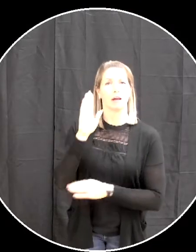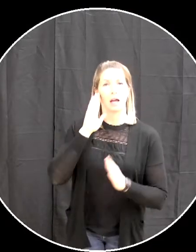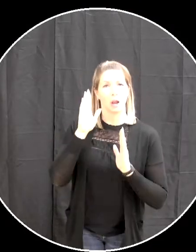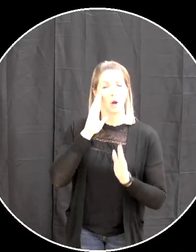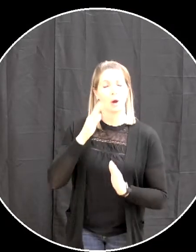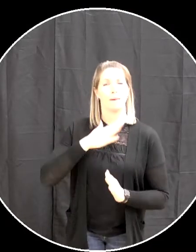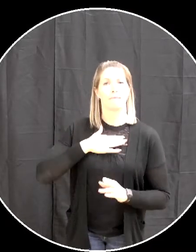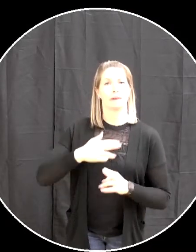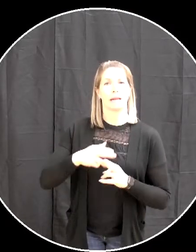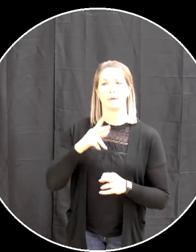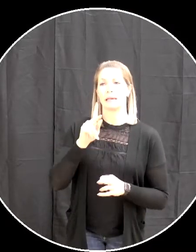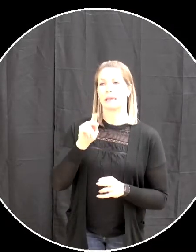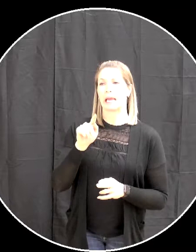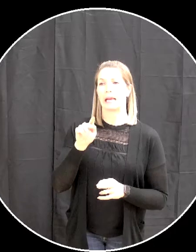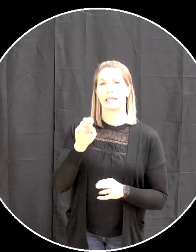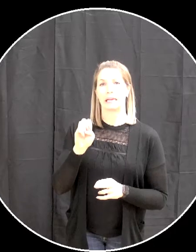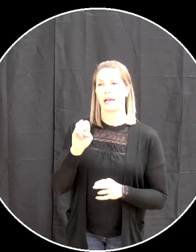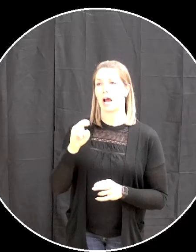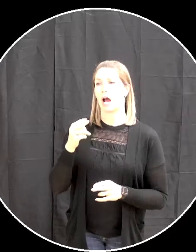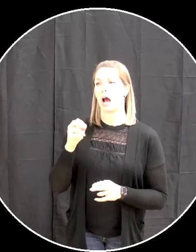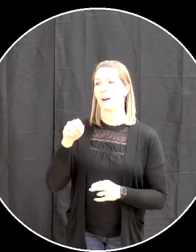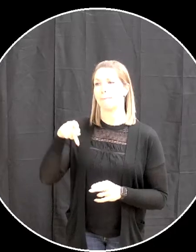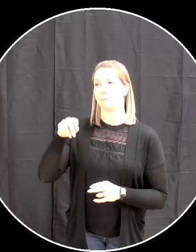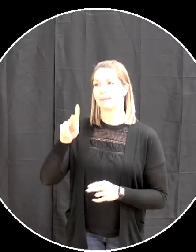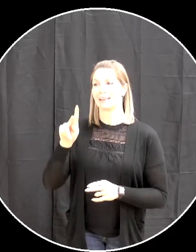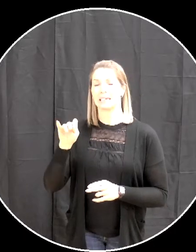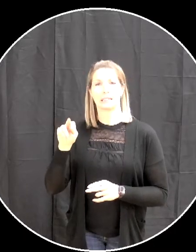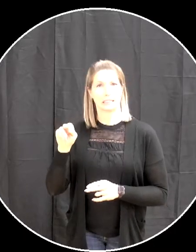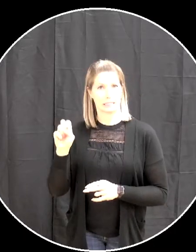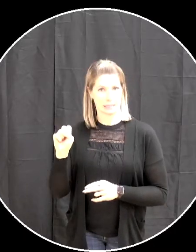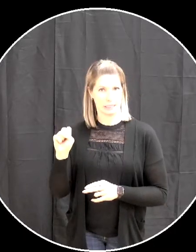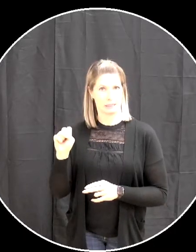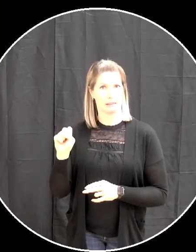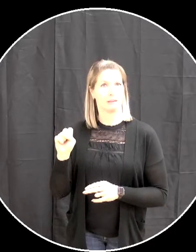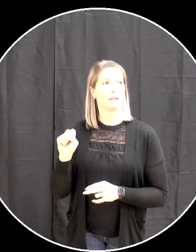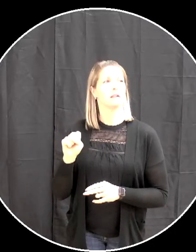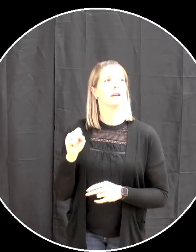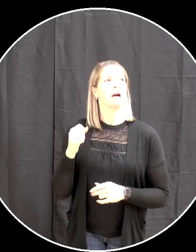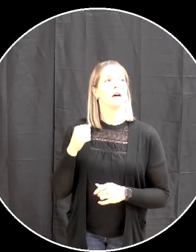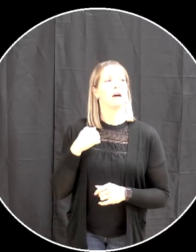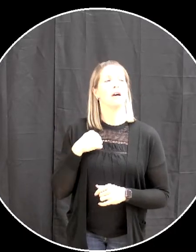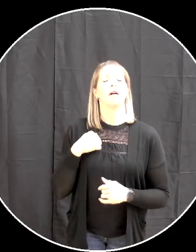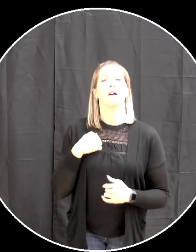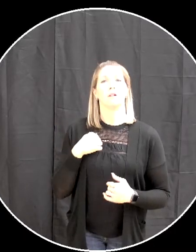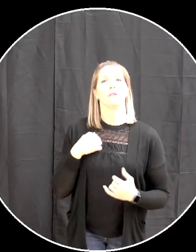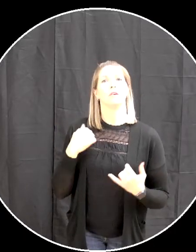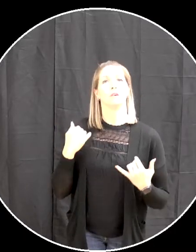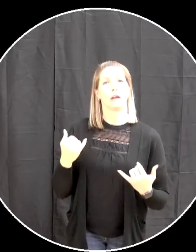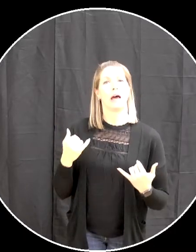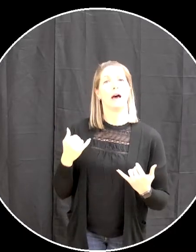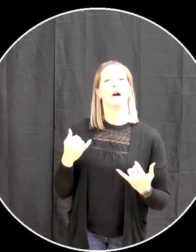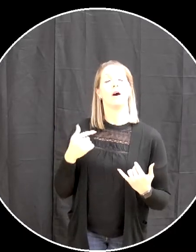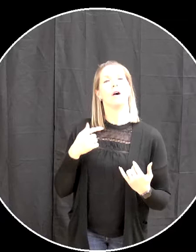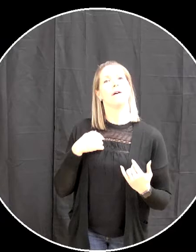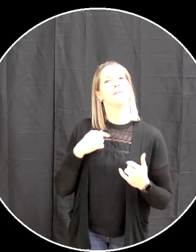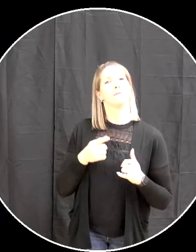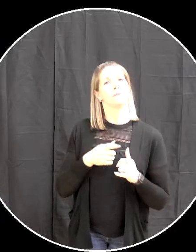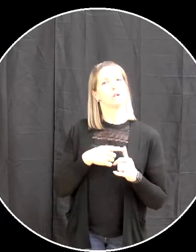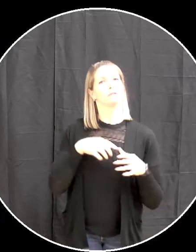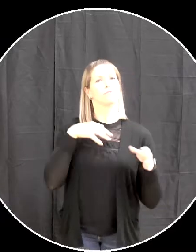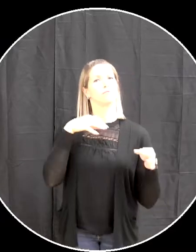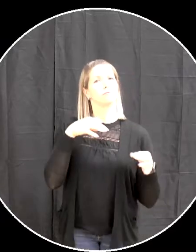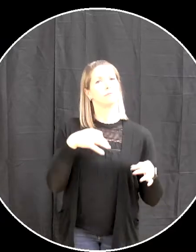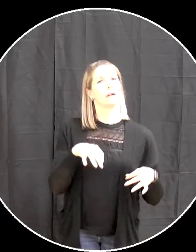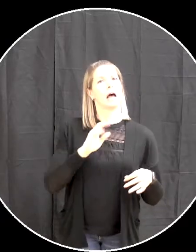Hoskins. I have Andrew St. George with me as well, who is the manager on the file. So what we thought we would do is walk through our